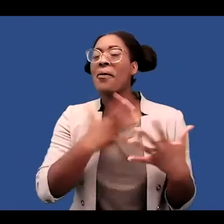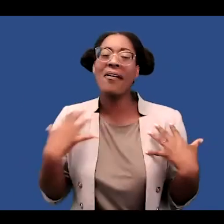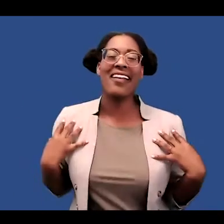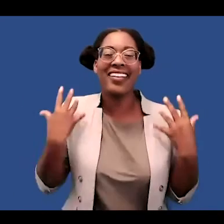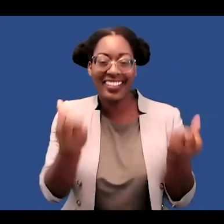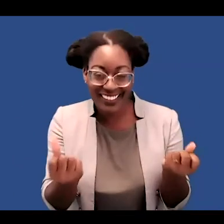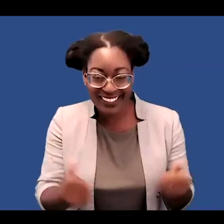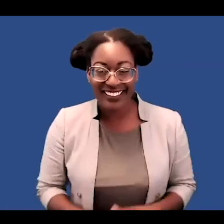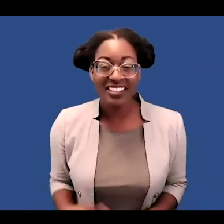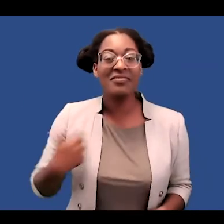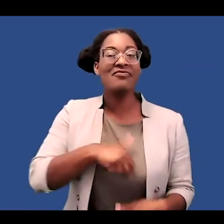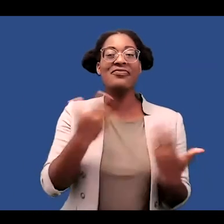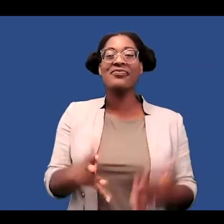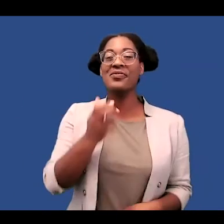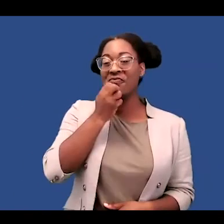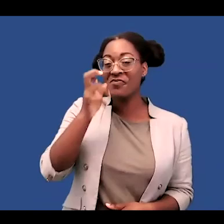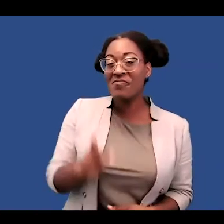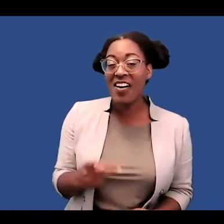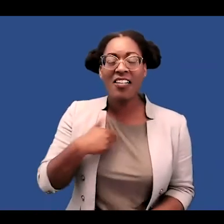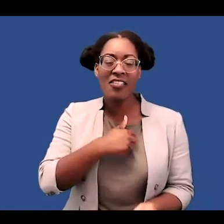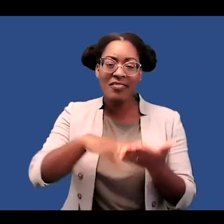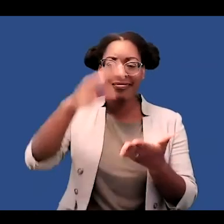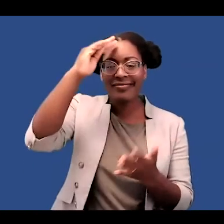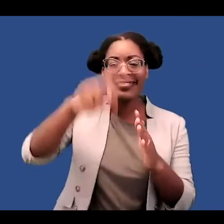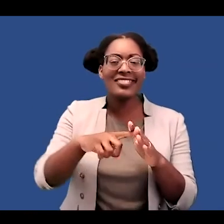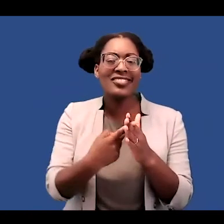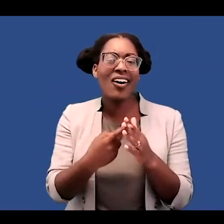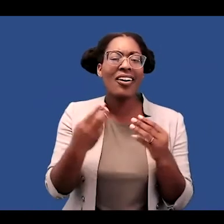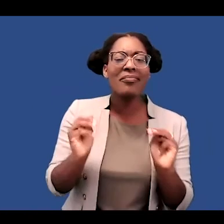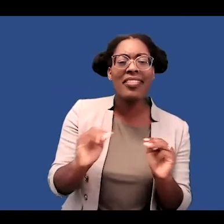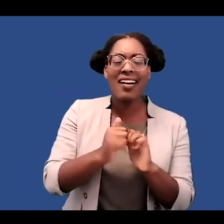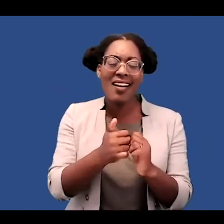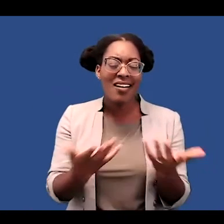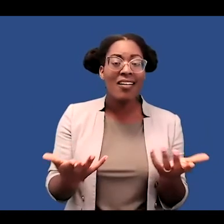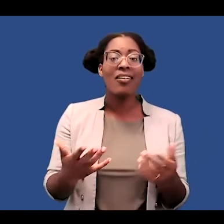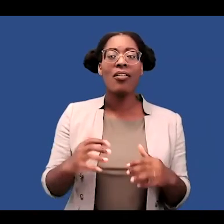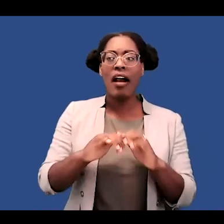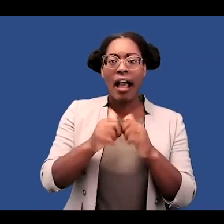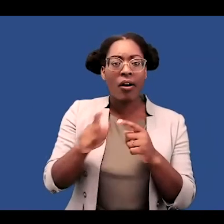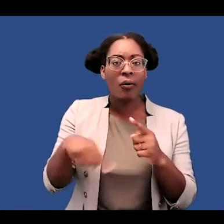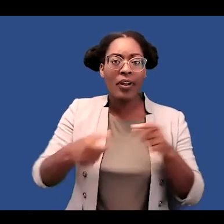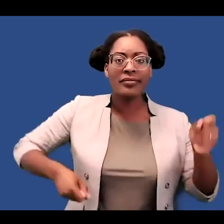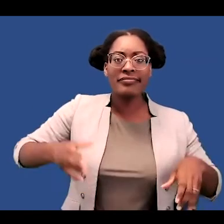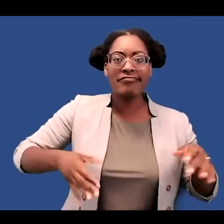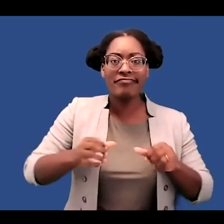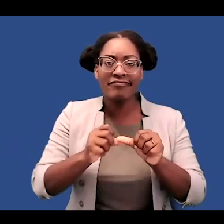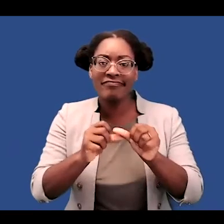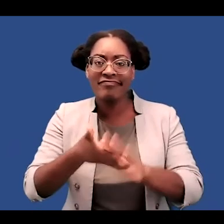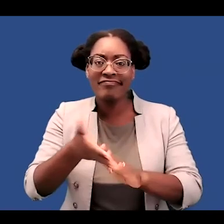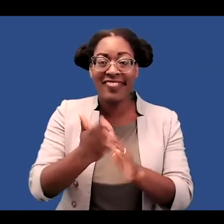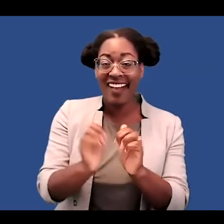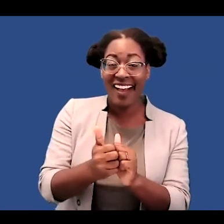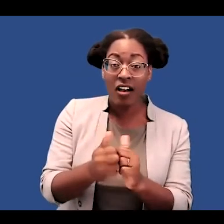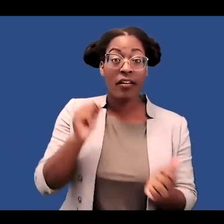right? We done warmed up. We figured out starting methods of how we can start our hoop. We maintained our hoop. And if we needed to,